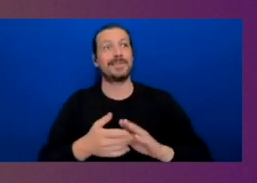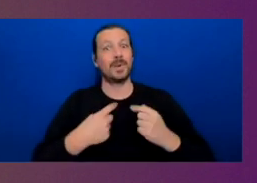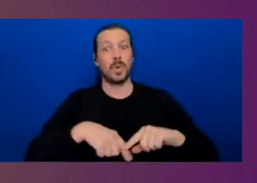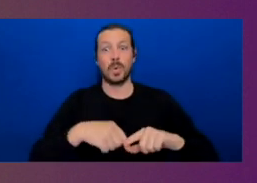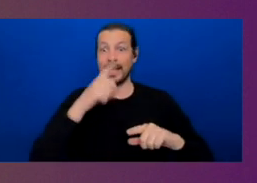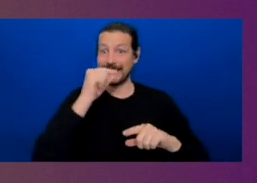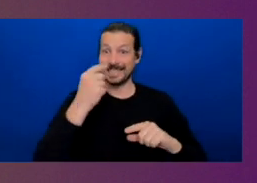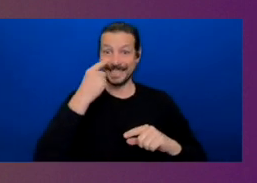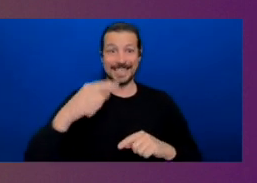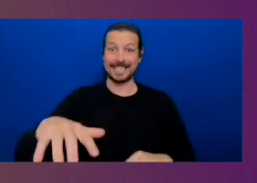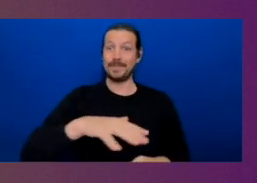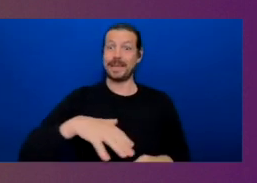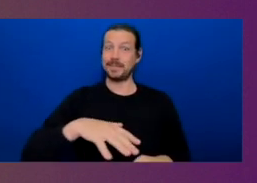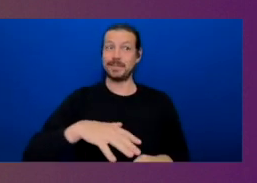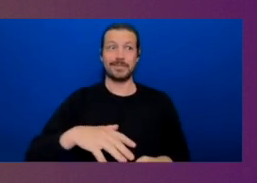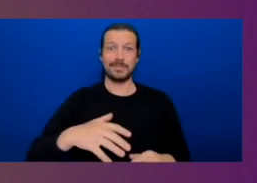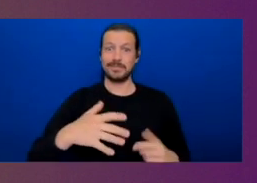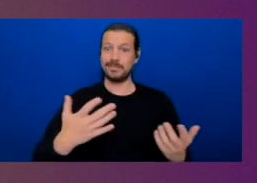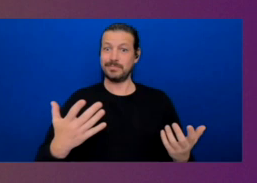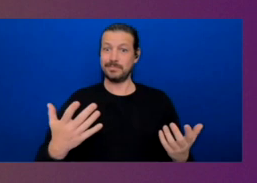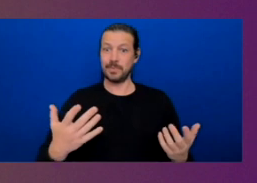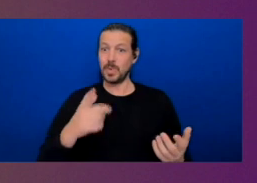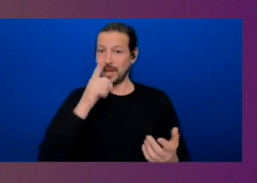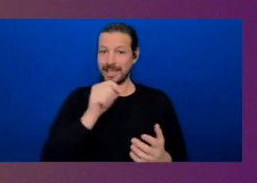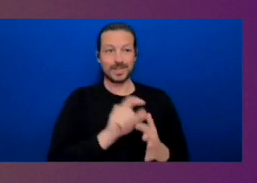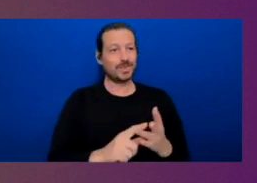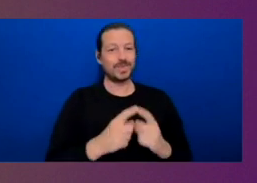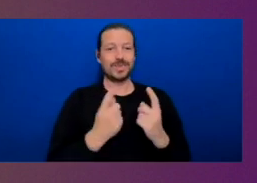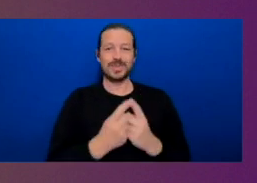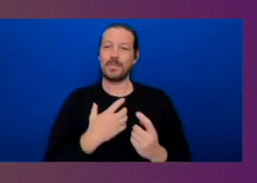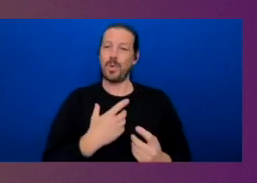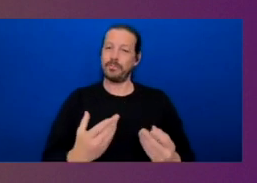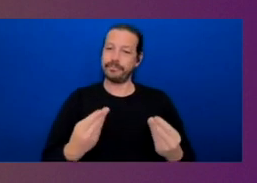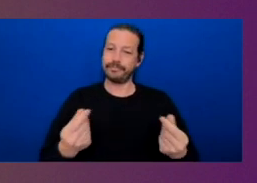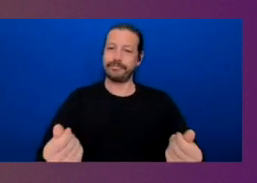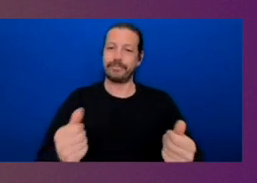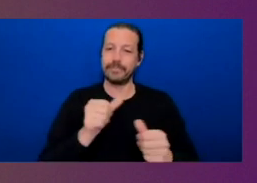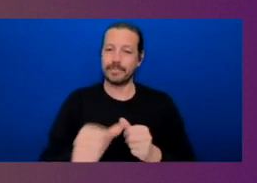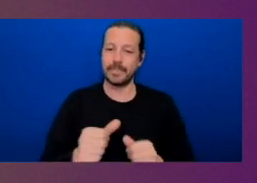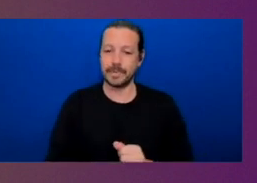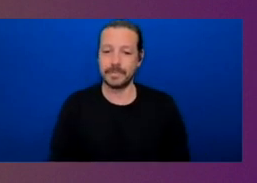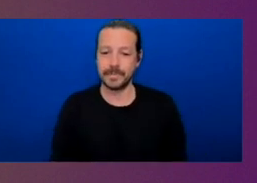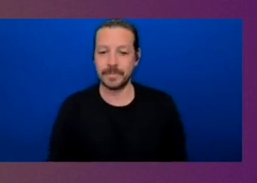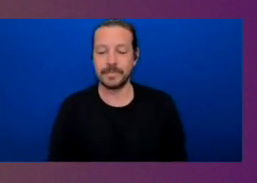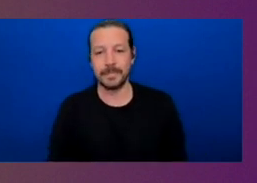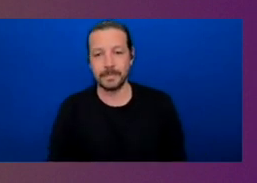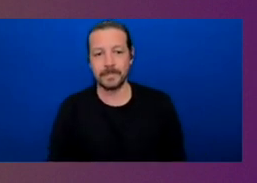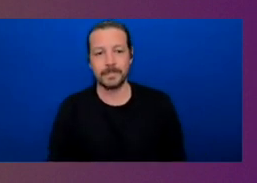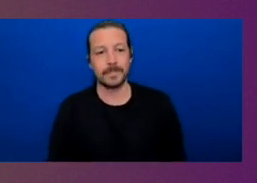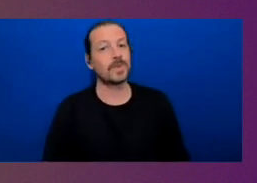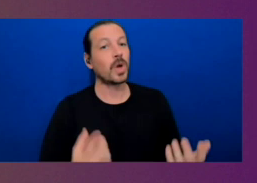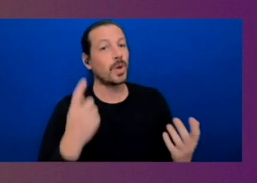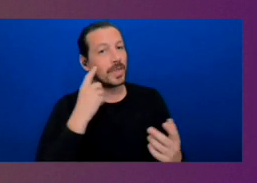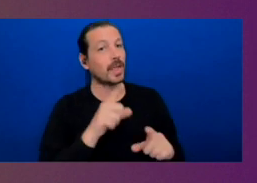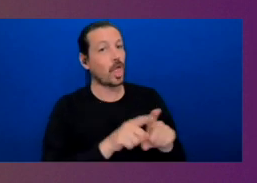all around us all the time, where we can just do things so much better. So yeah, rather than just thinking about learning, thinking about what we need to unlearn to